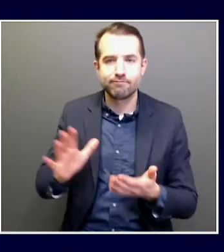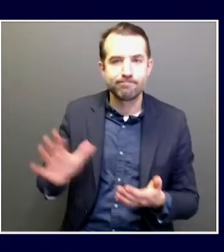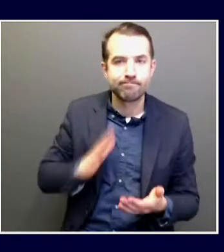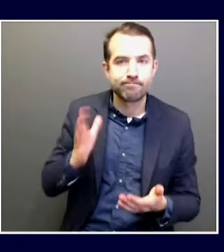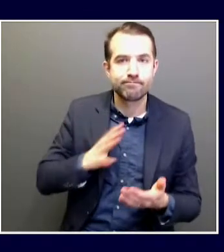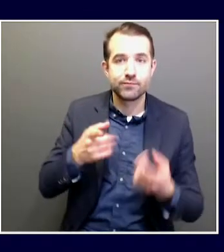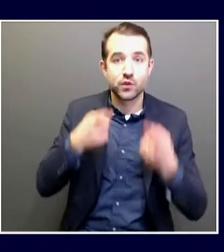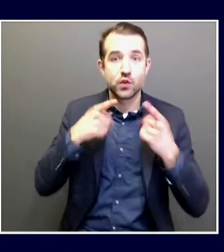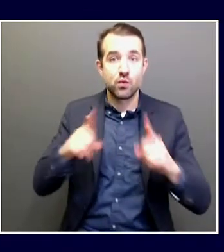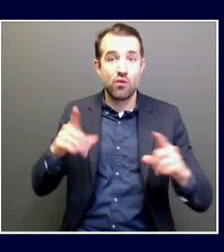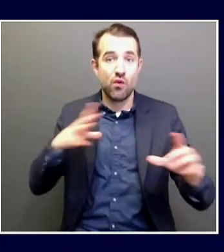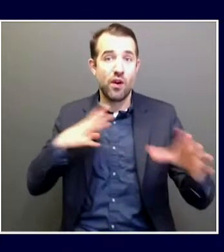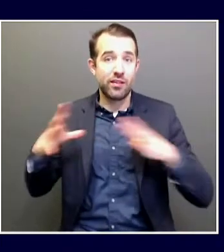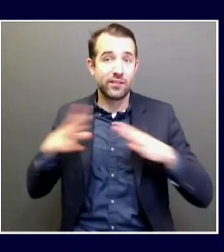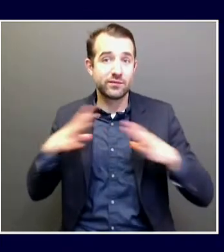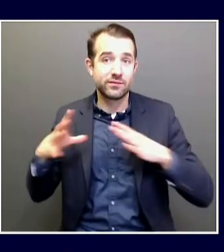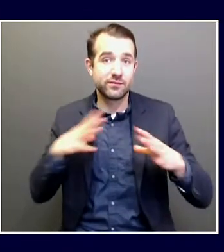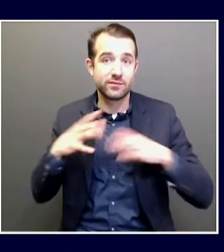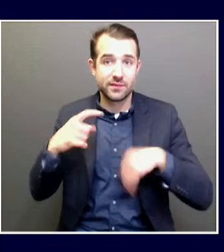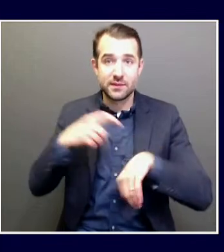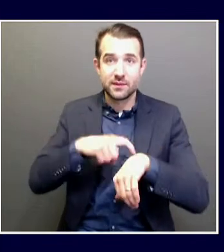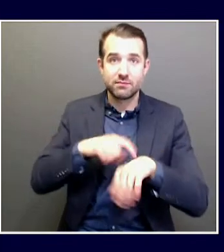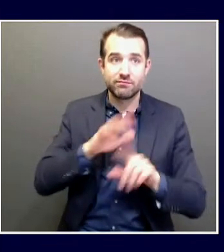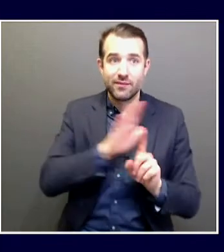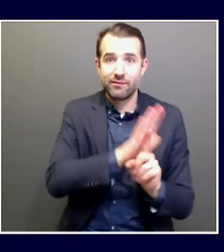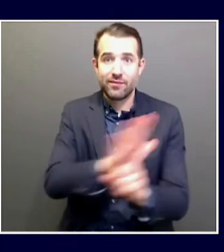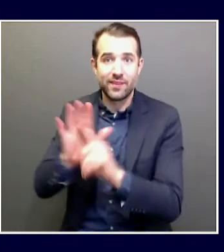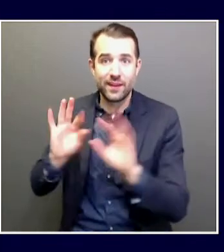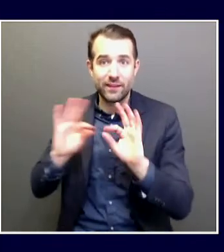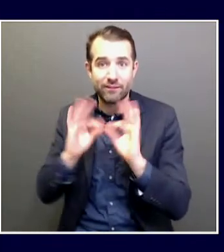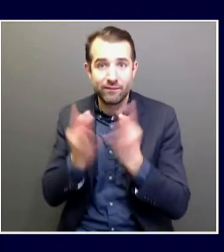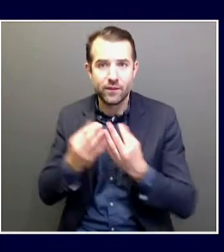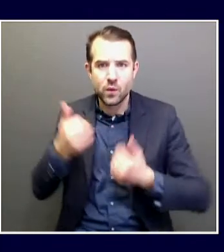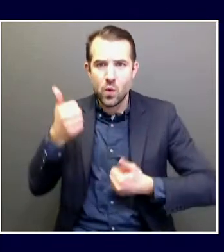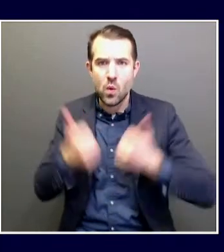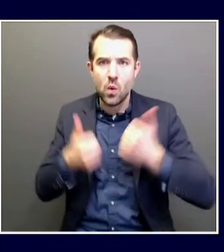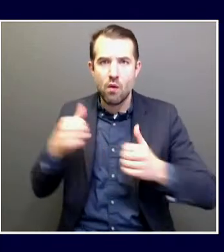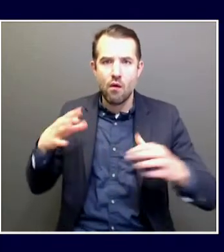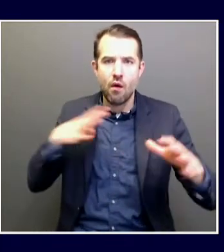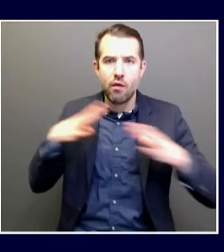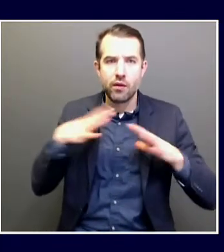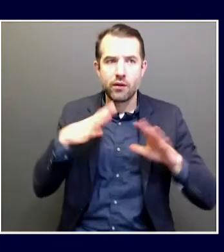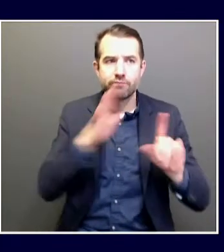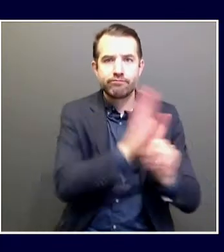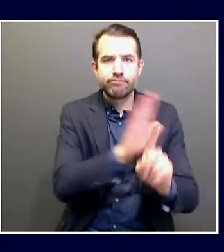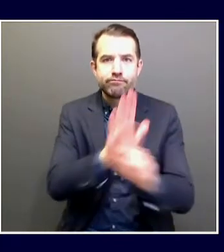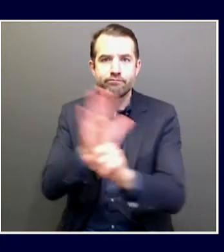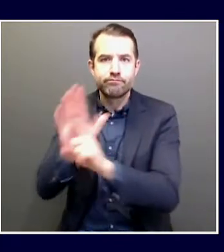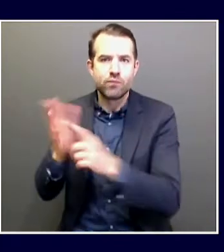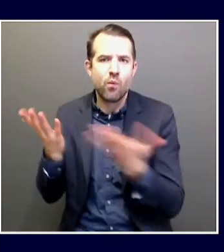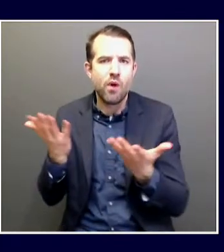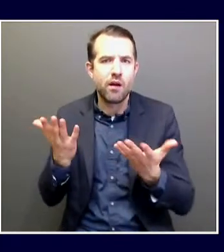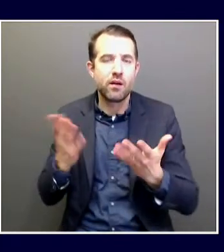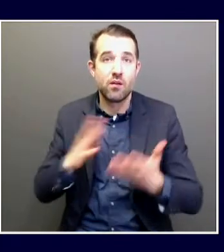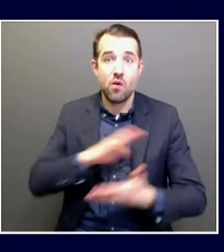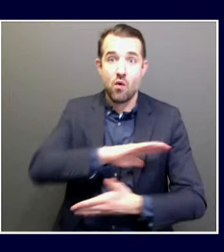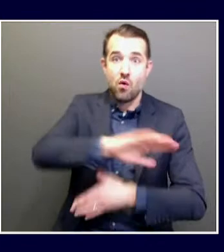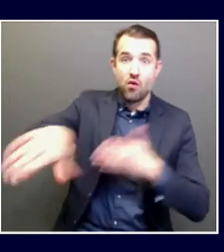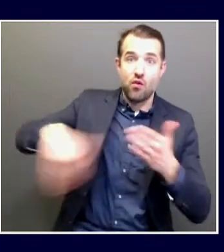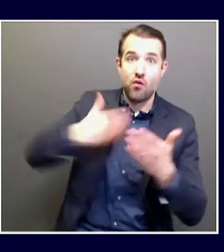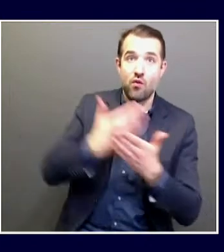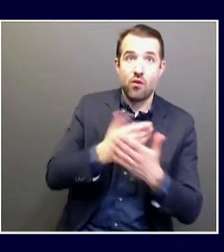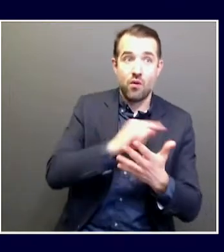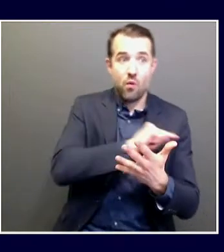winter holidays you and your family observes and celebrates, each of them has a common theme around